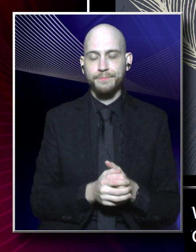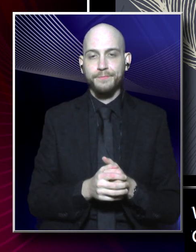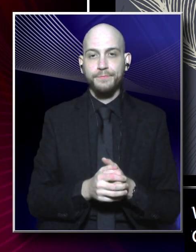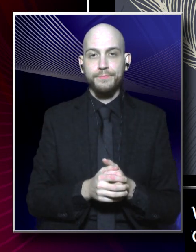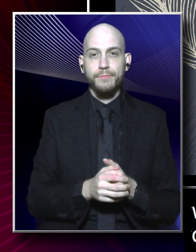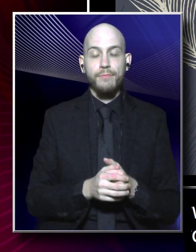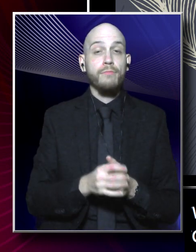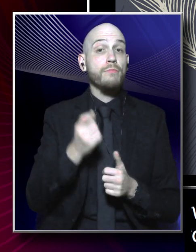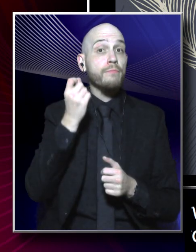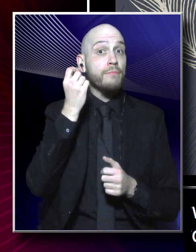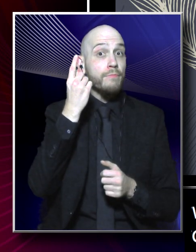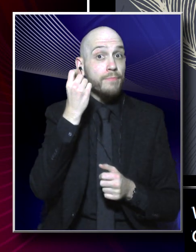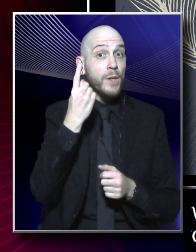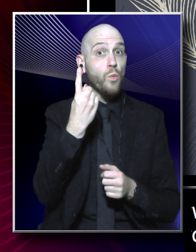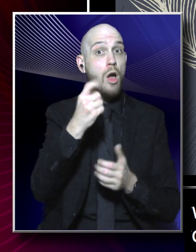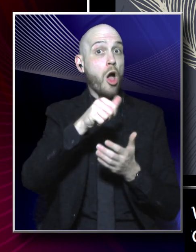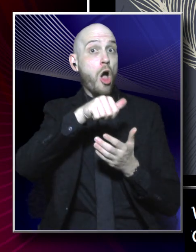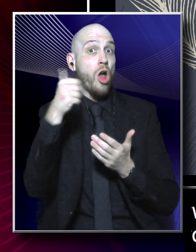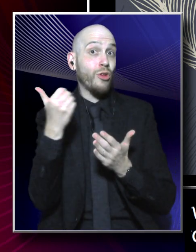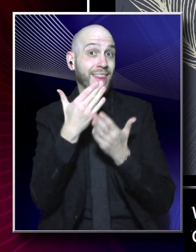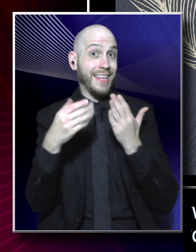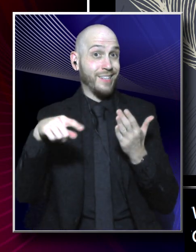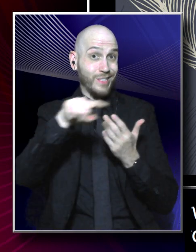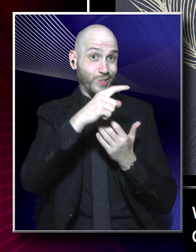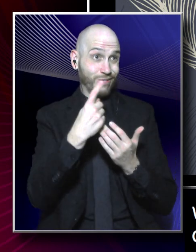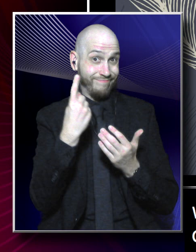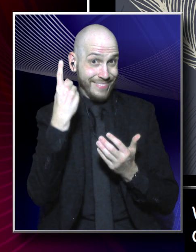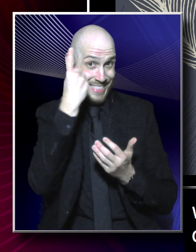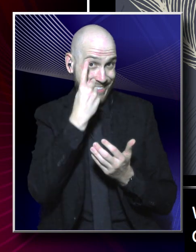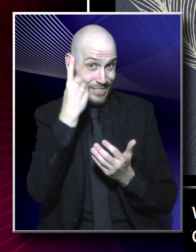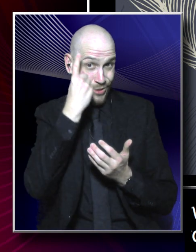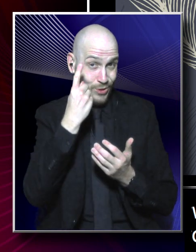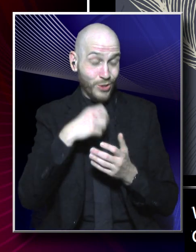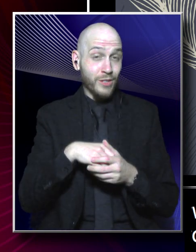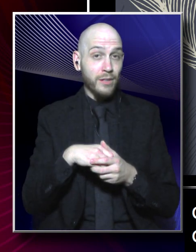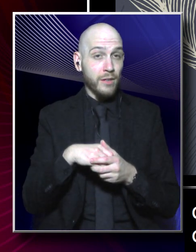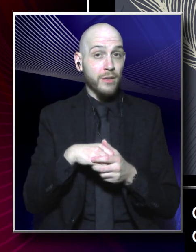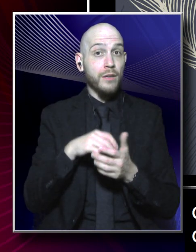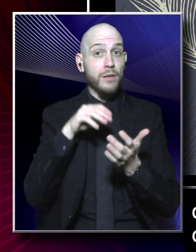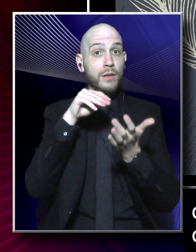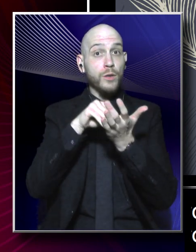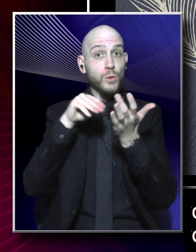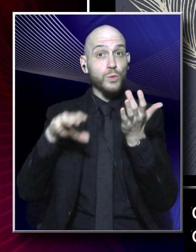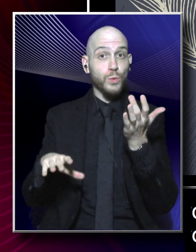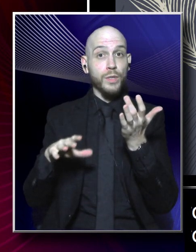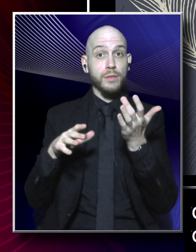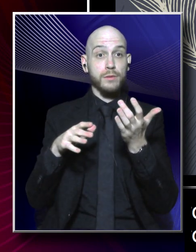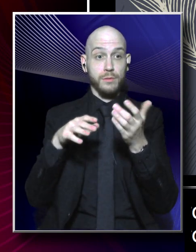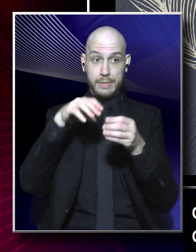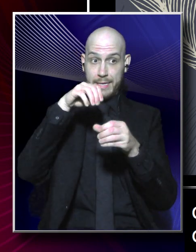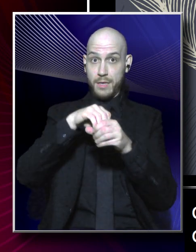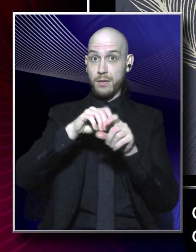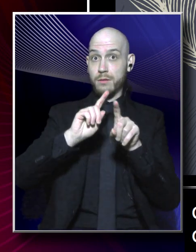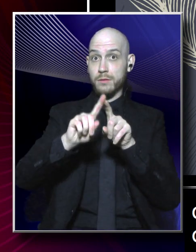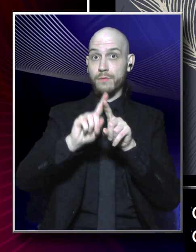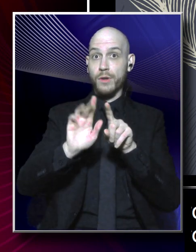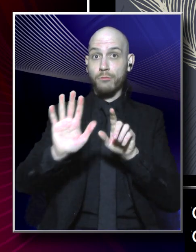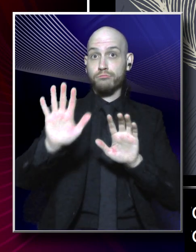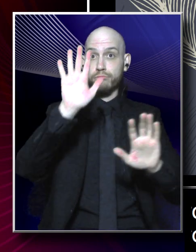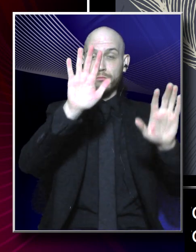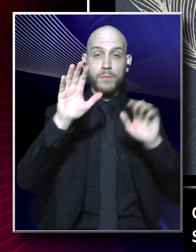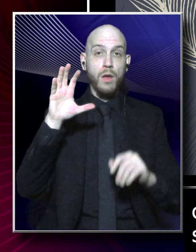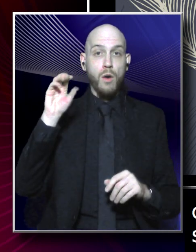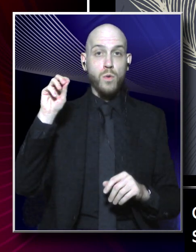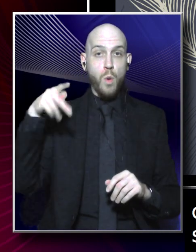is the students that are in the co-ops are getting their primary services, their curriculum services through that